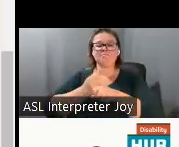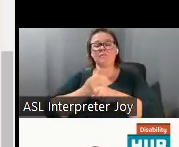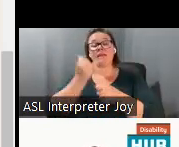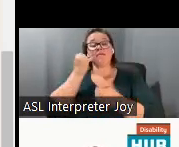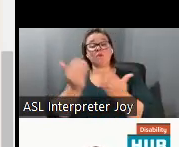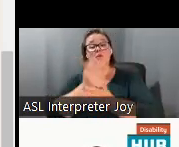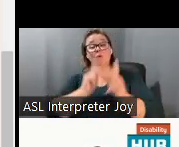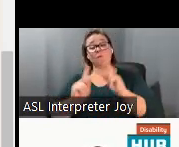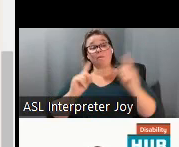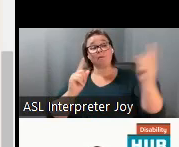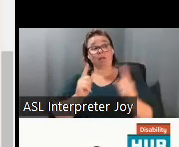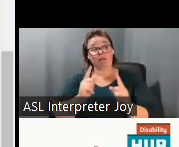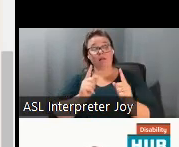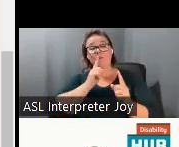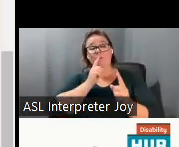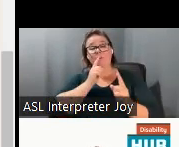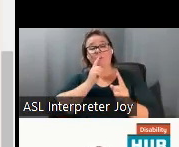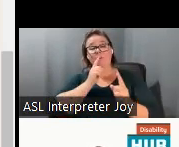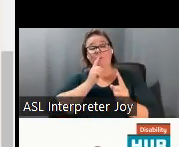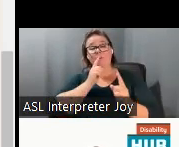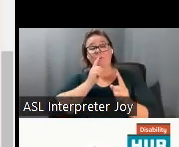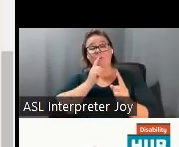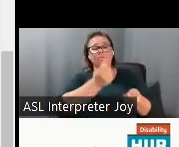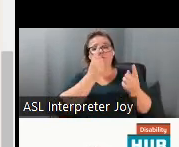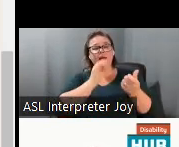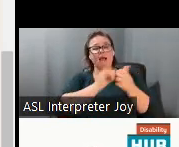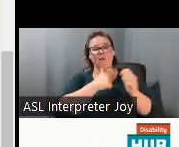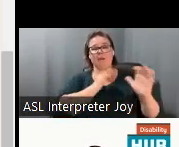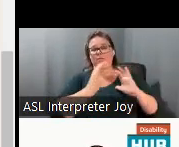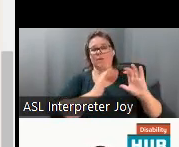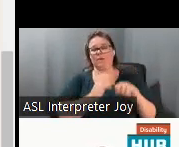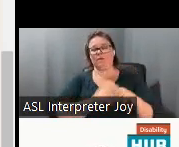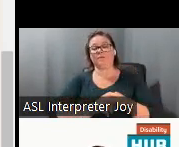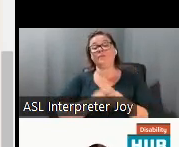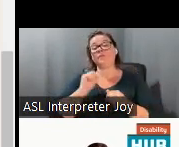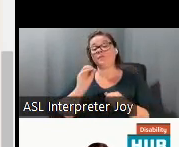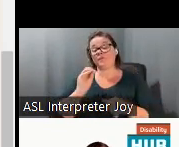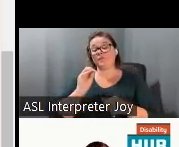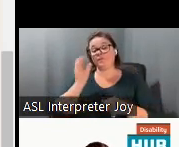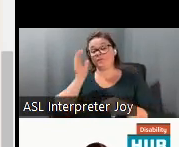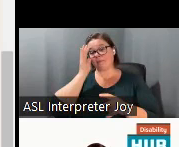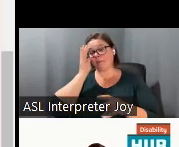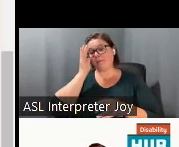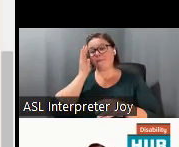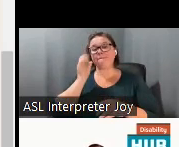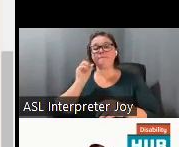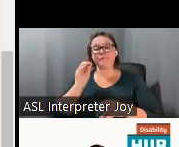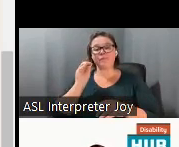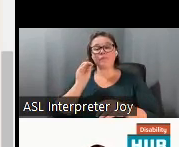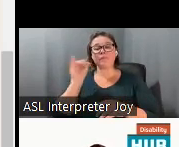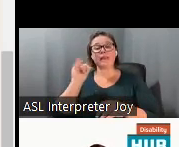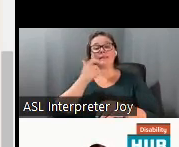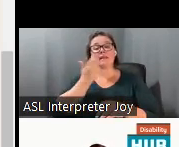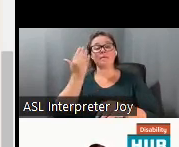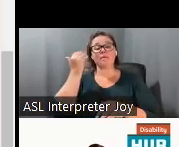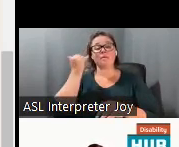incredibly powerful to help them understand how I communicate too. So, as I said earlier, I love